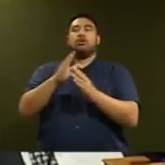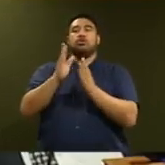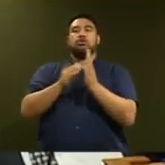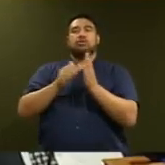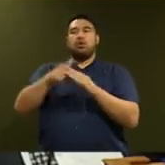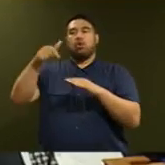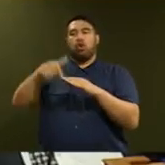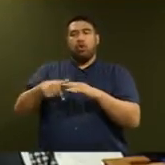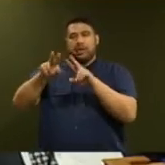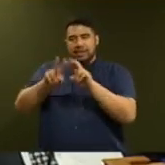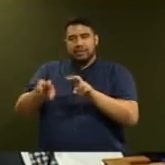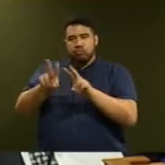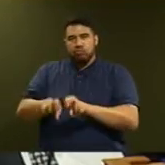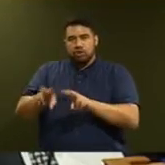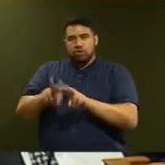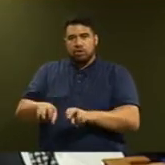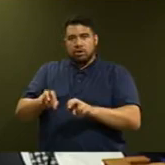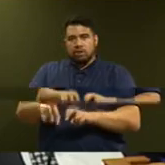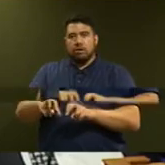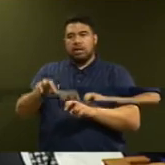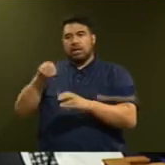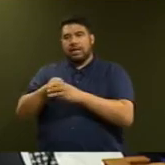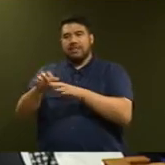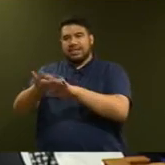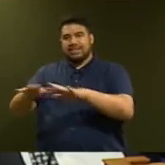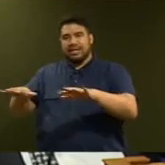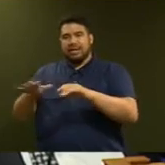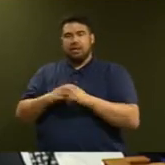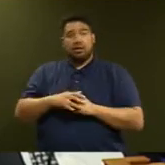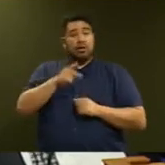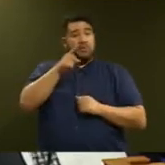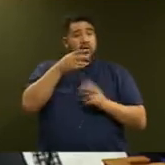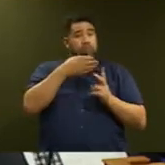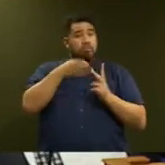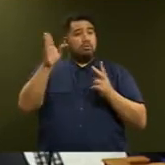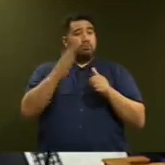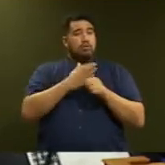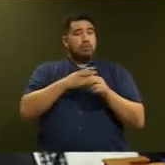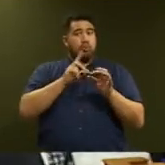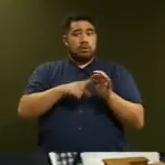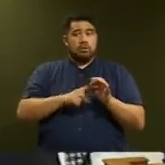Mr. Speaker, apart from that being way off the mark of the primary question, I'll answer it.